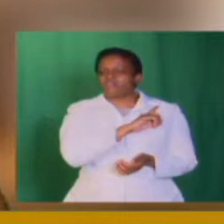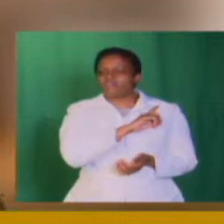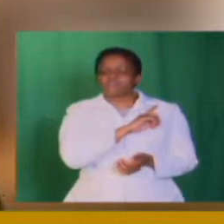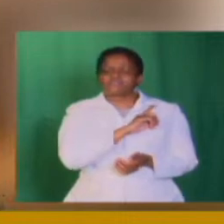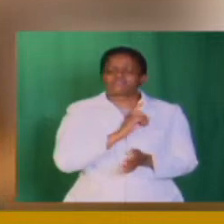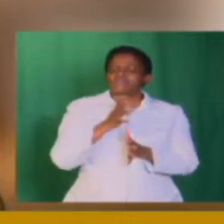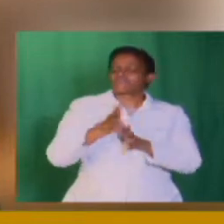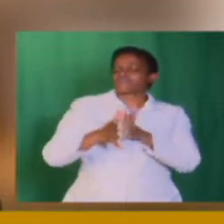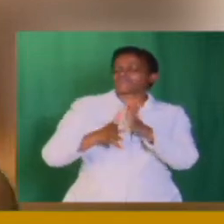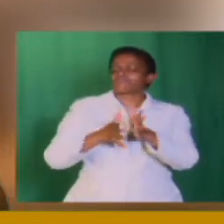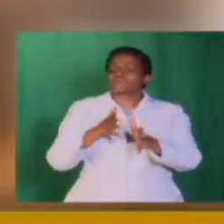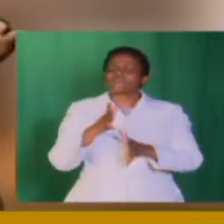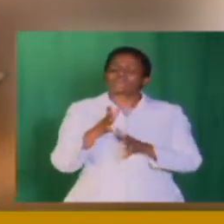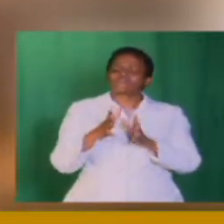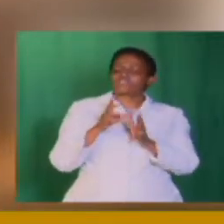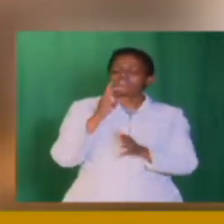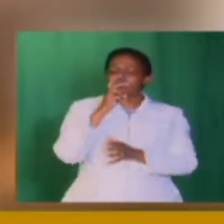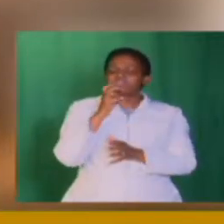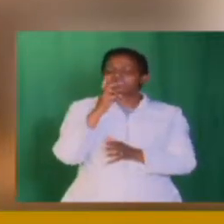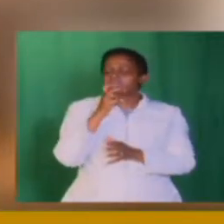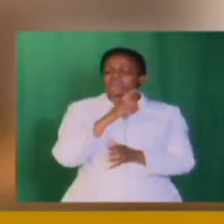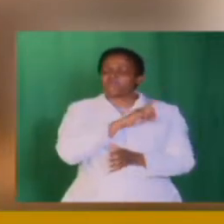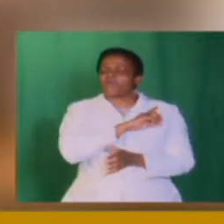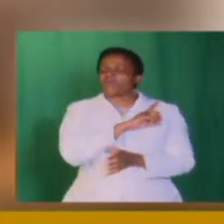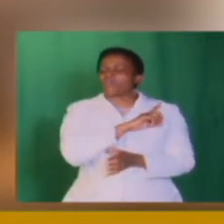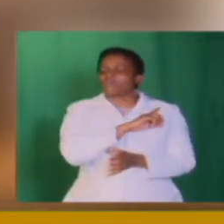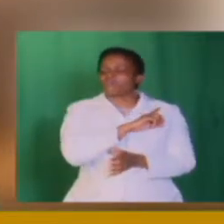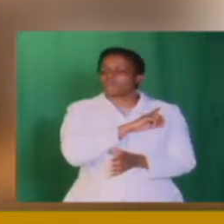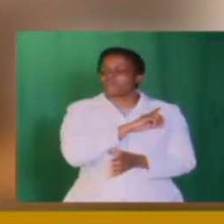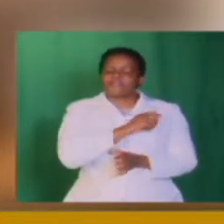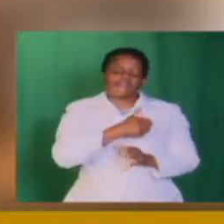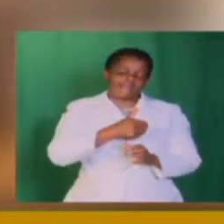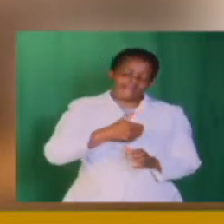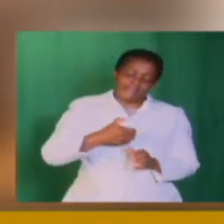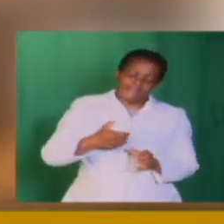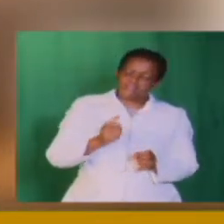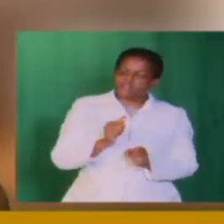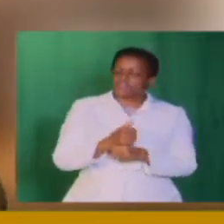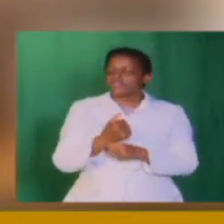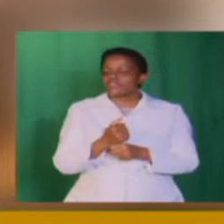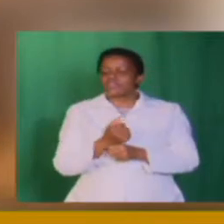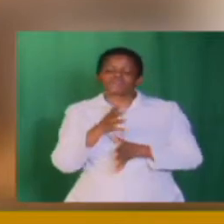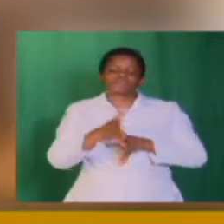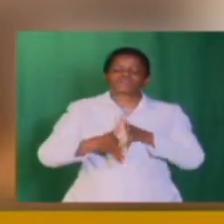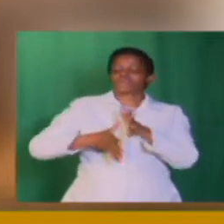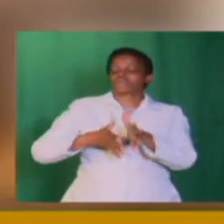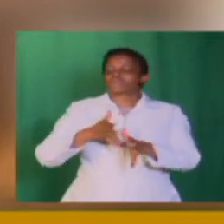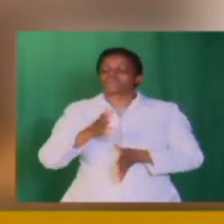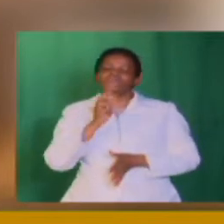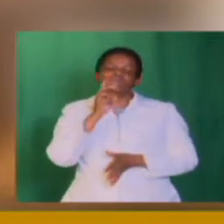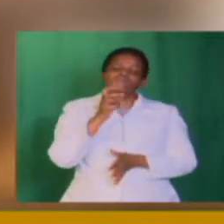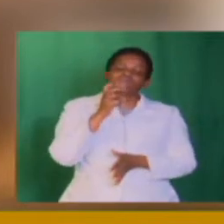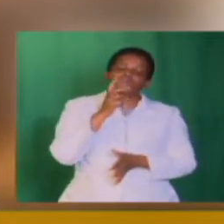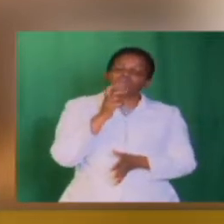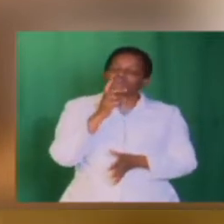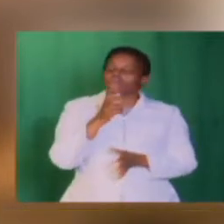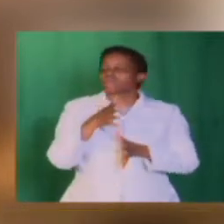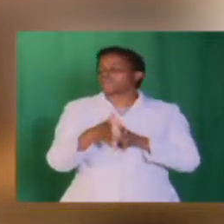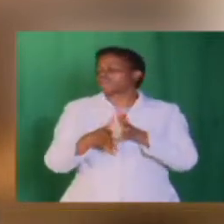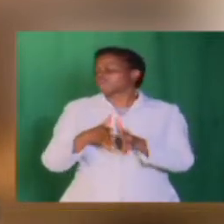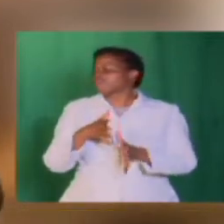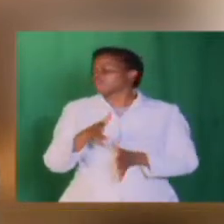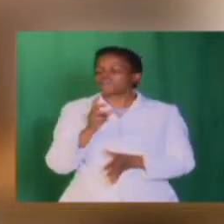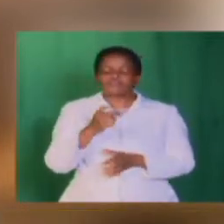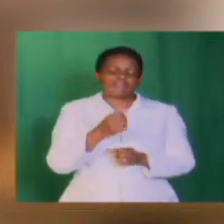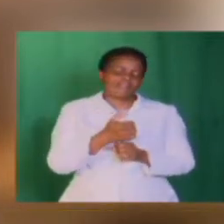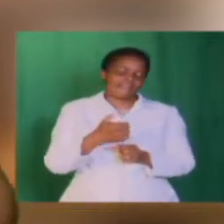speaking? Speaking is a daily activity. We actually speak every day. It is one way of language in which we are